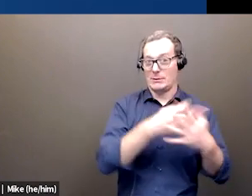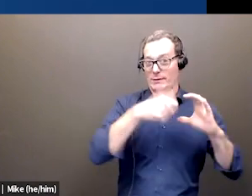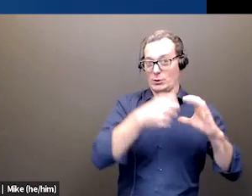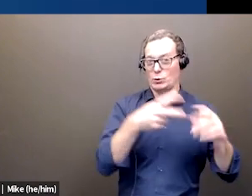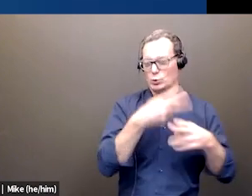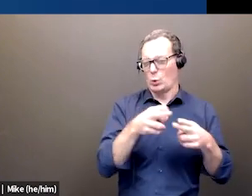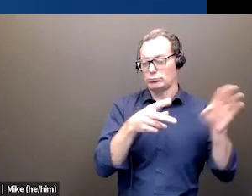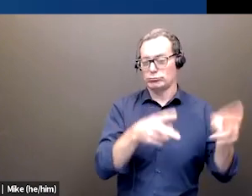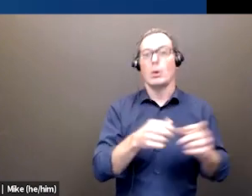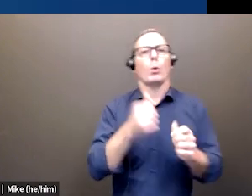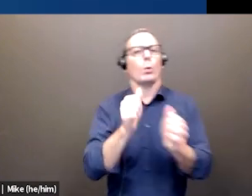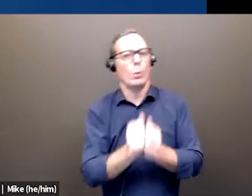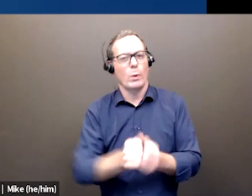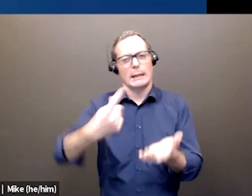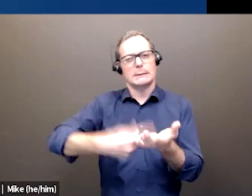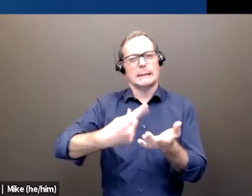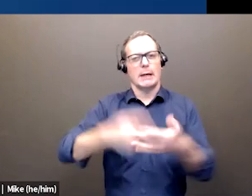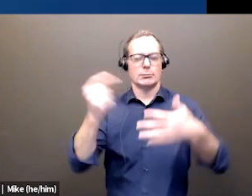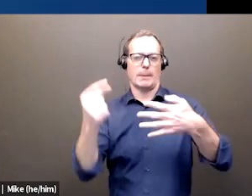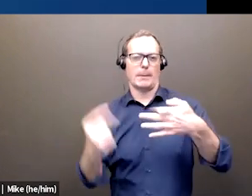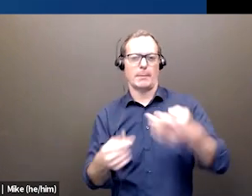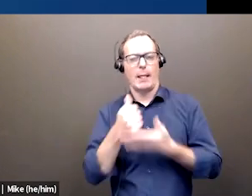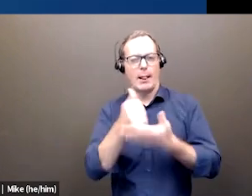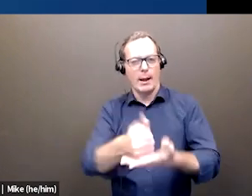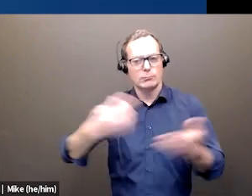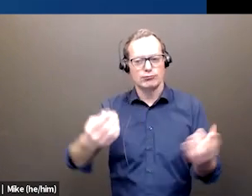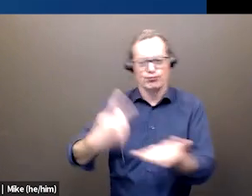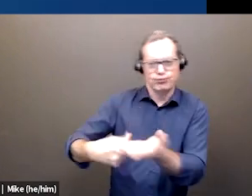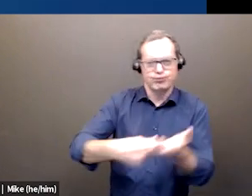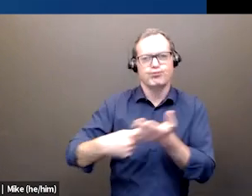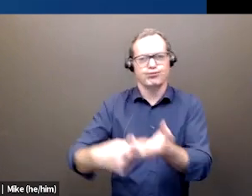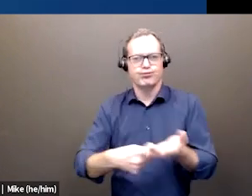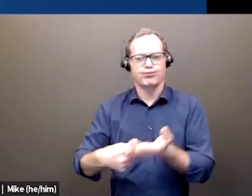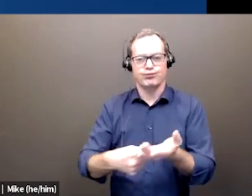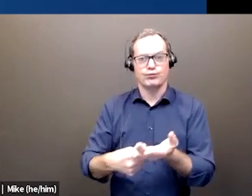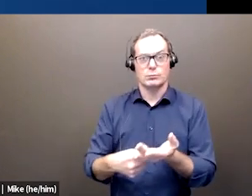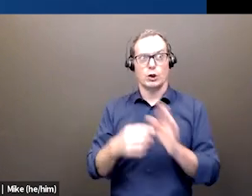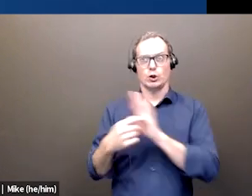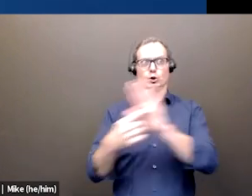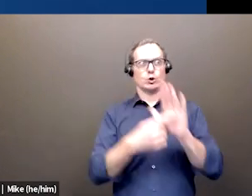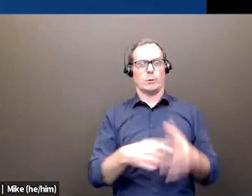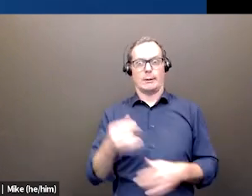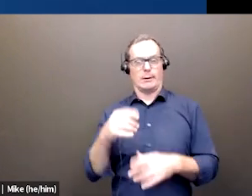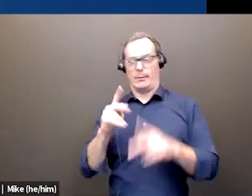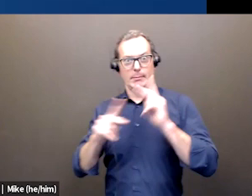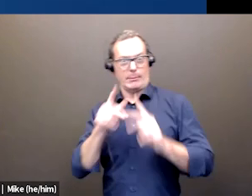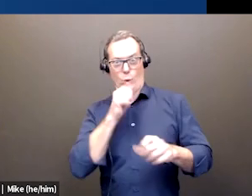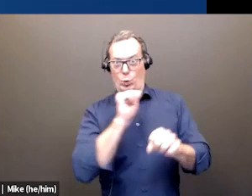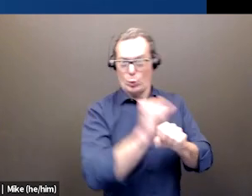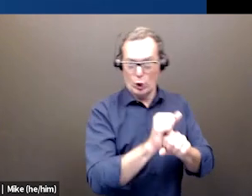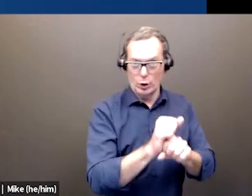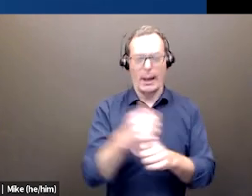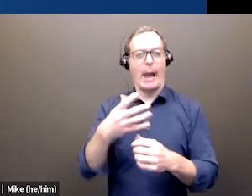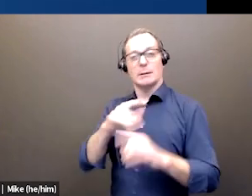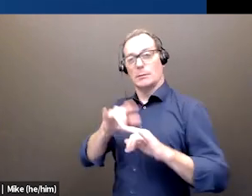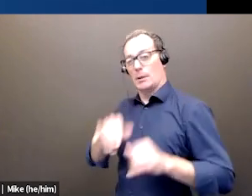additional stresses and workplace issues that come from working and raising children with disabilities.